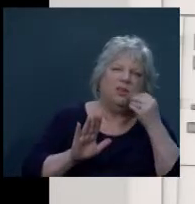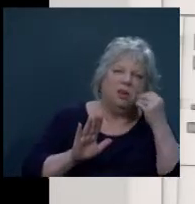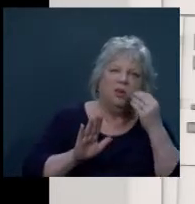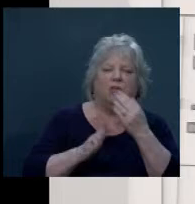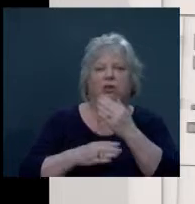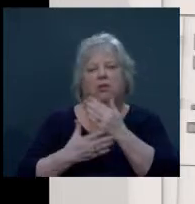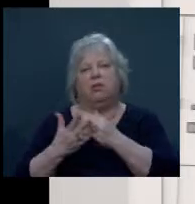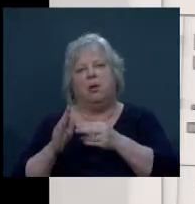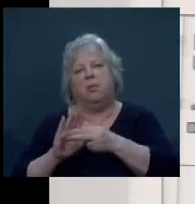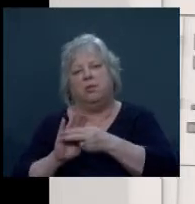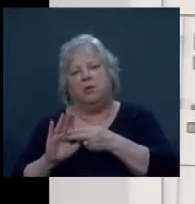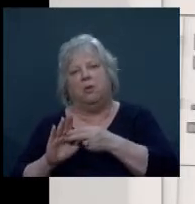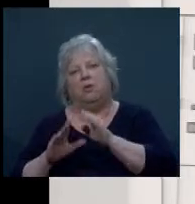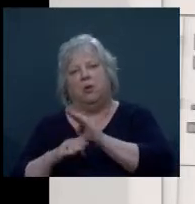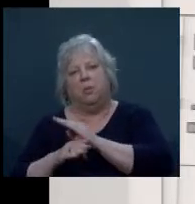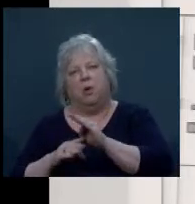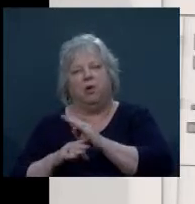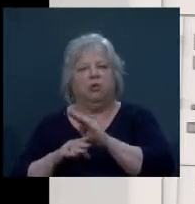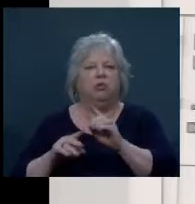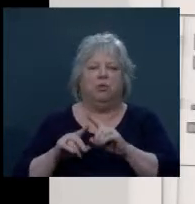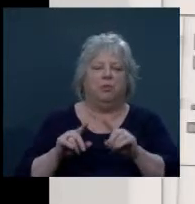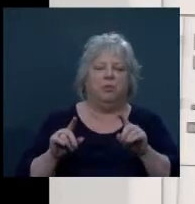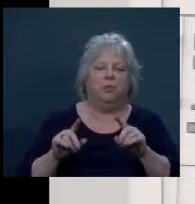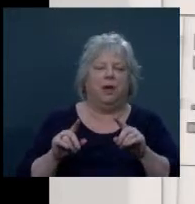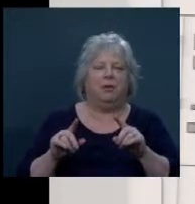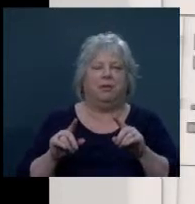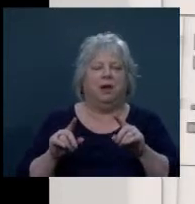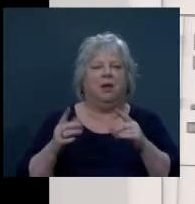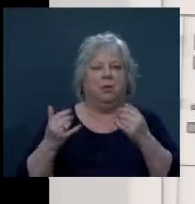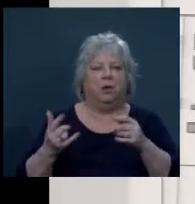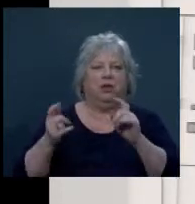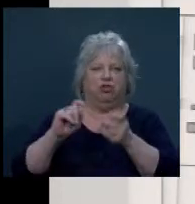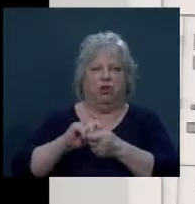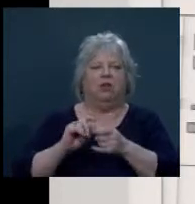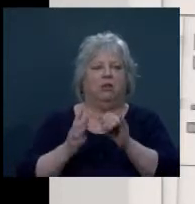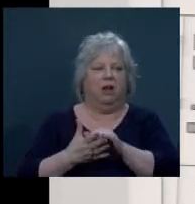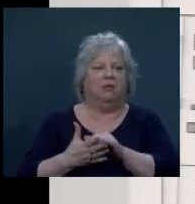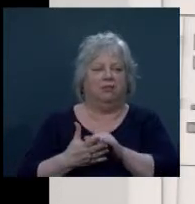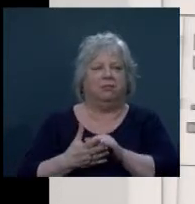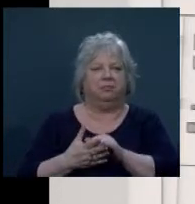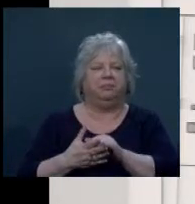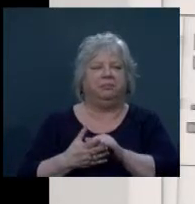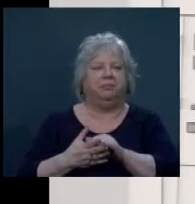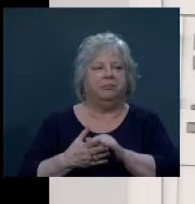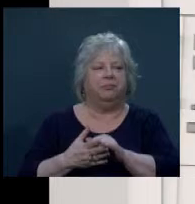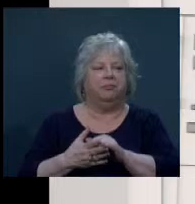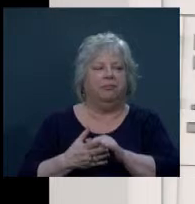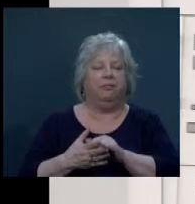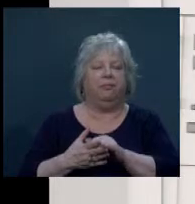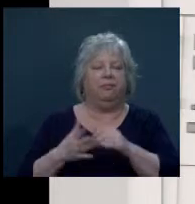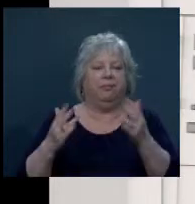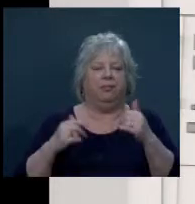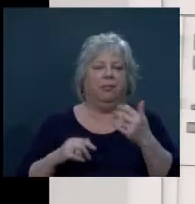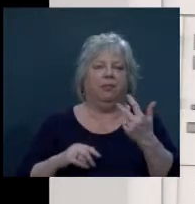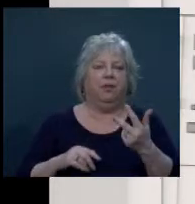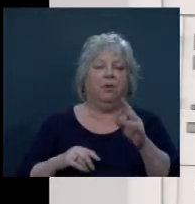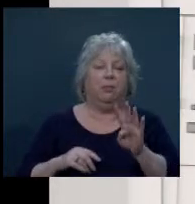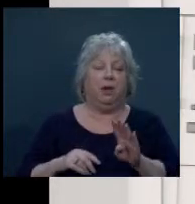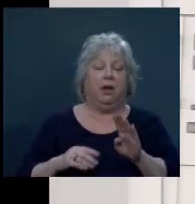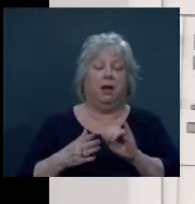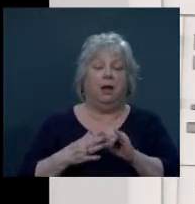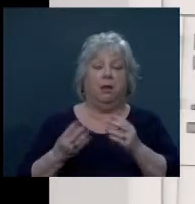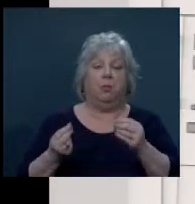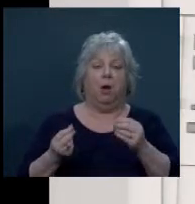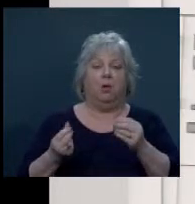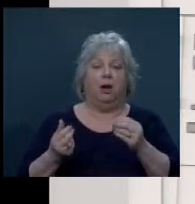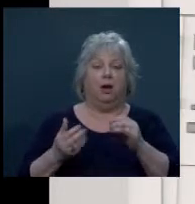it's all owned by the city of Little Rock, and it's all passive open space in that part of Little Rock. 3B is property